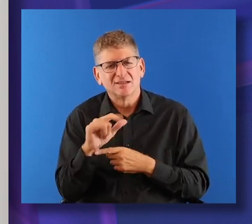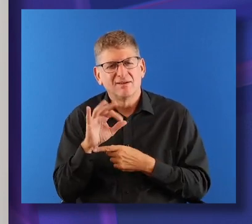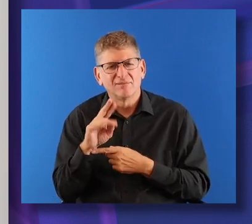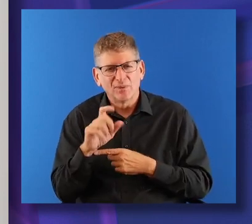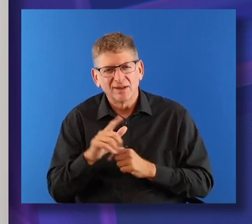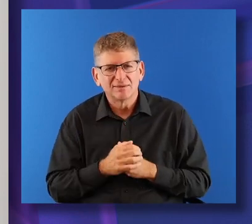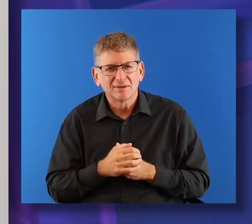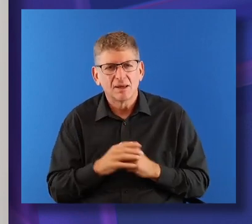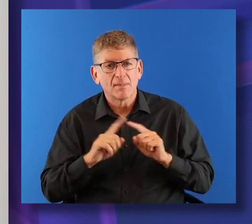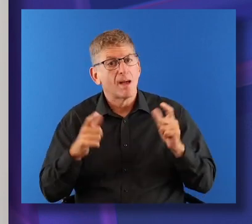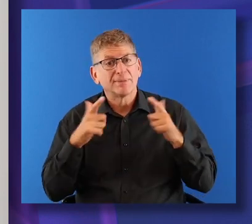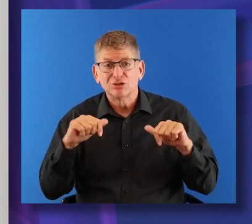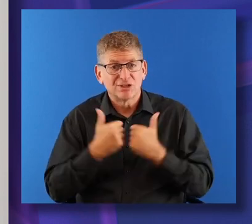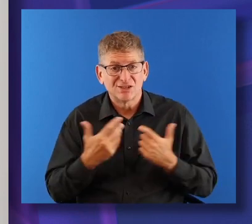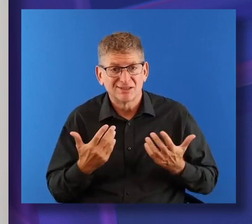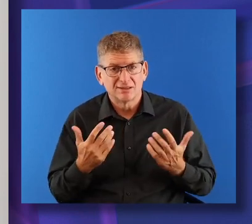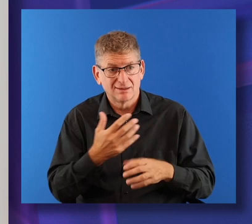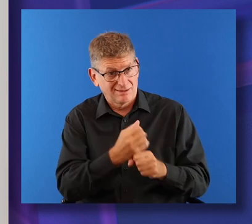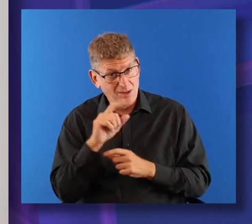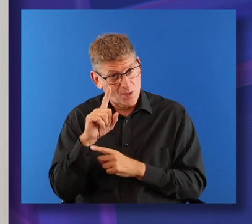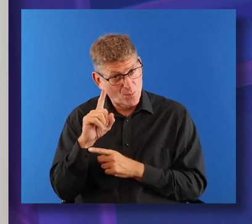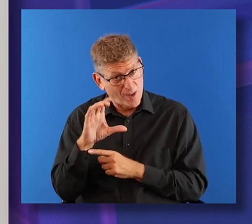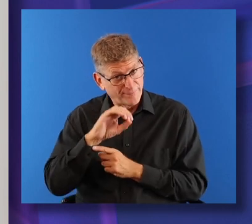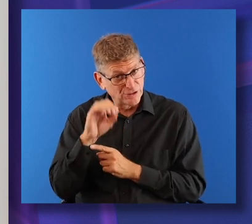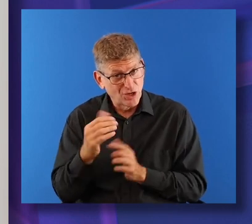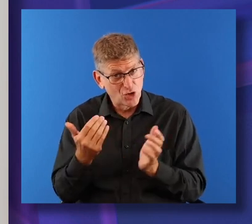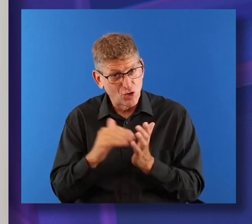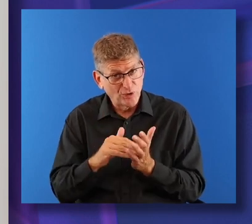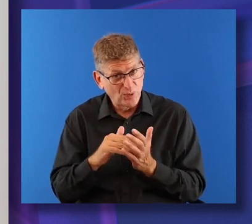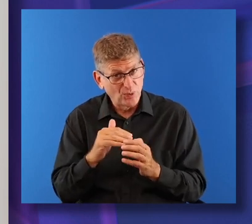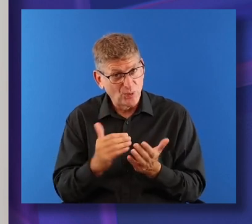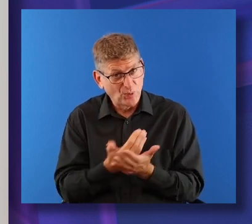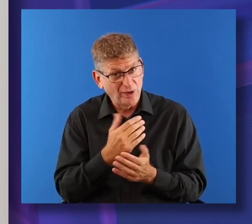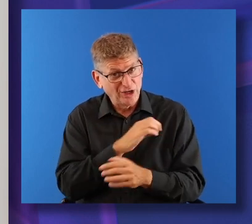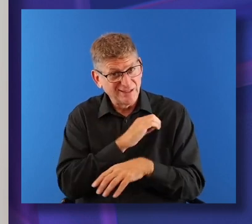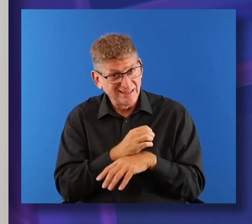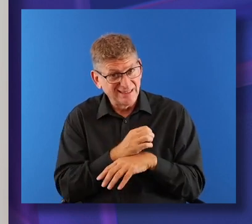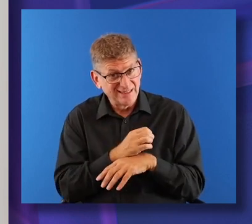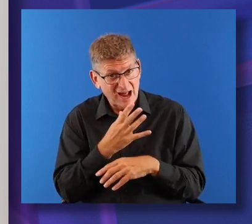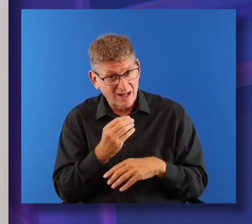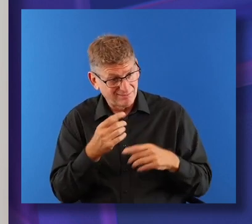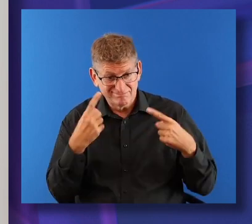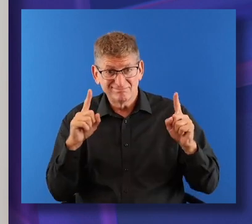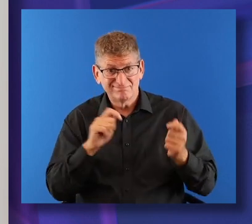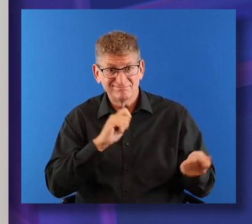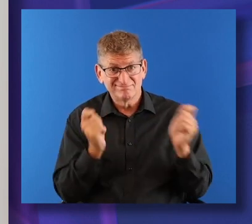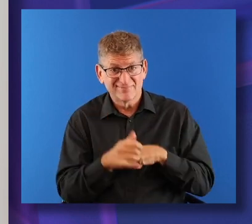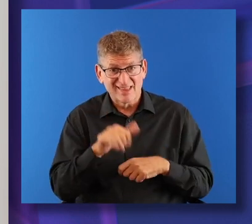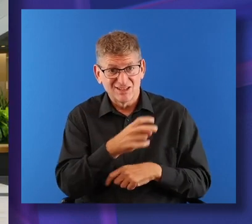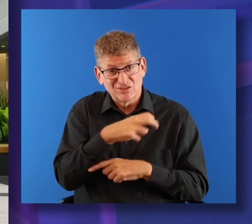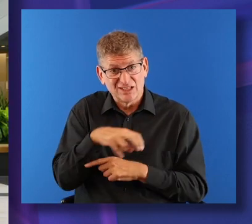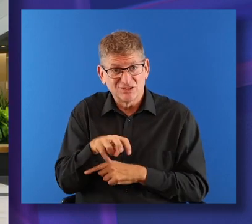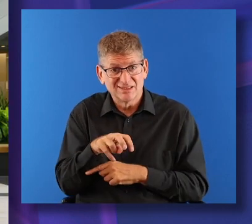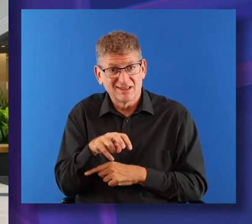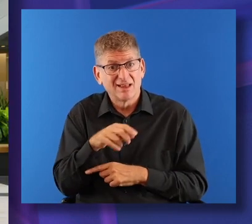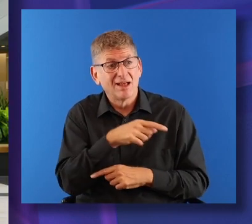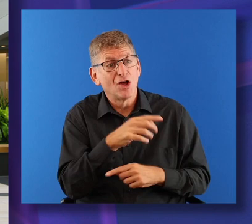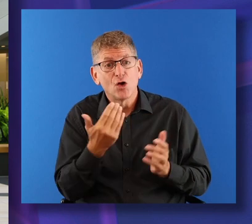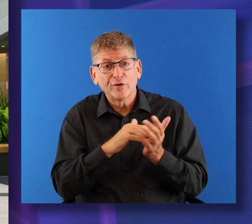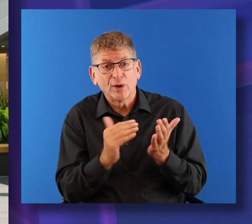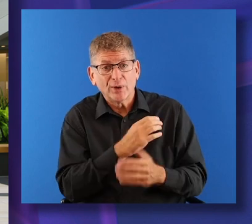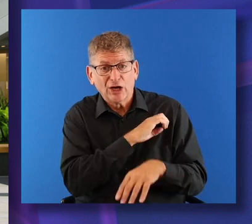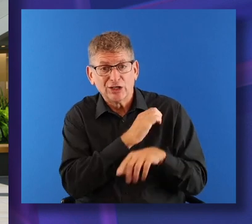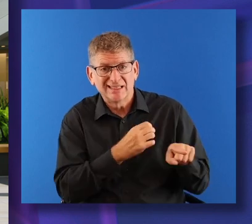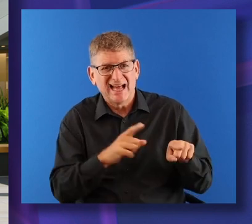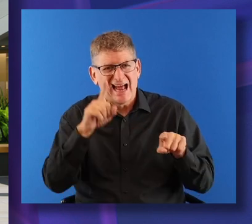big challenge to get to 100% renewable energy and complete this transition is that renewable electricity cannot be